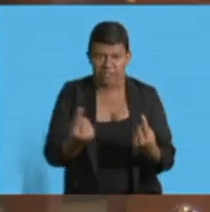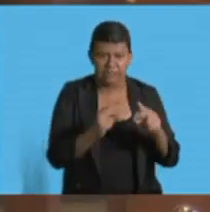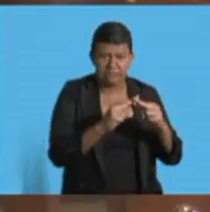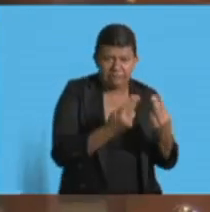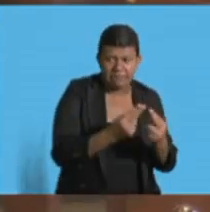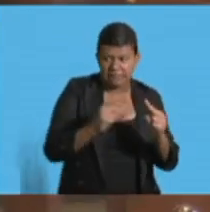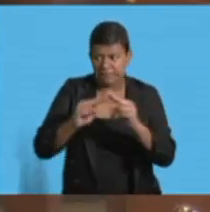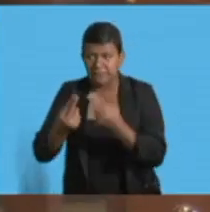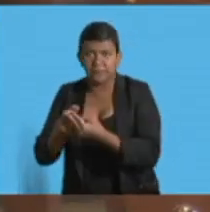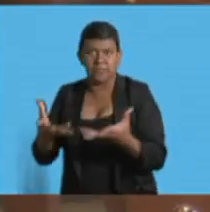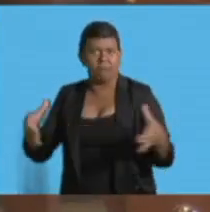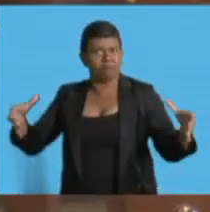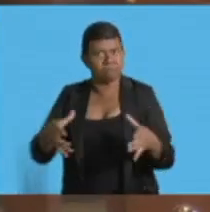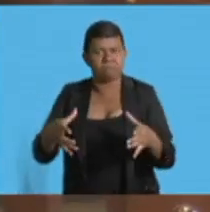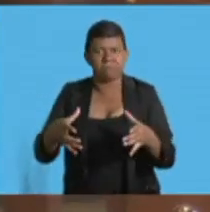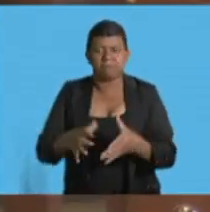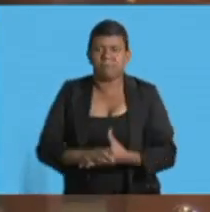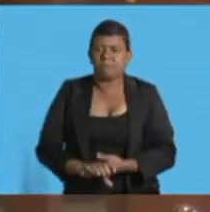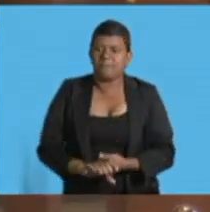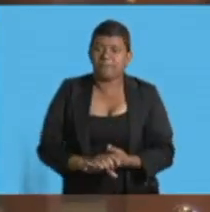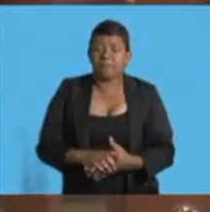than an asset.